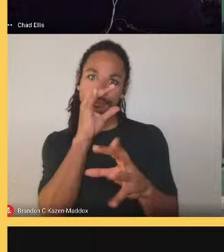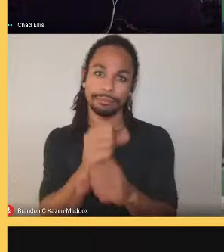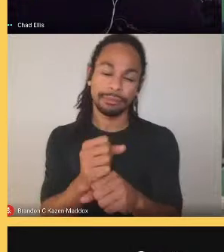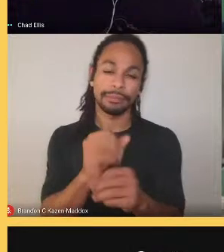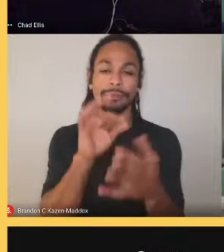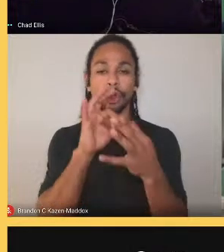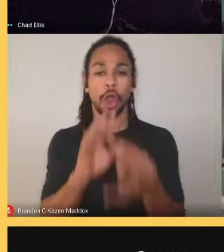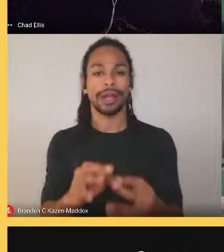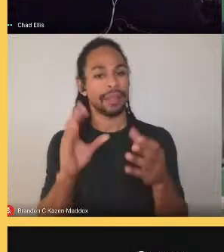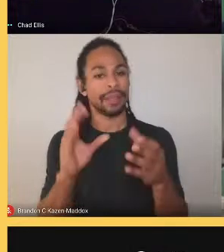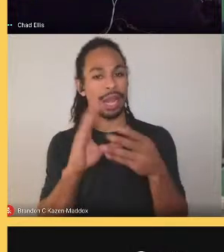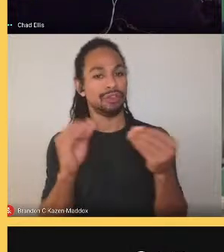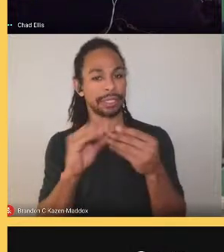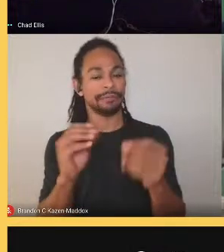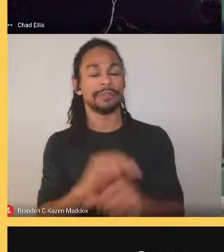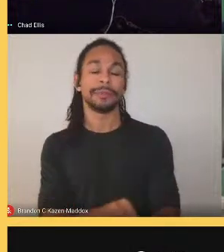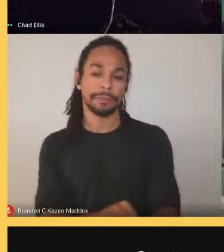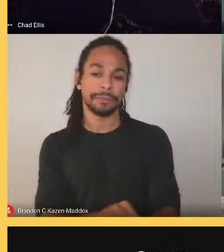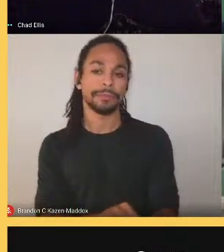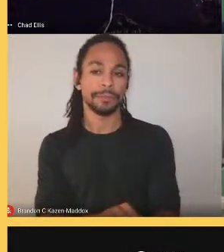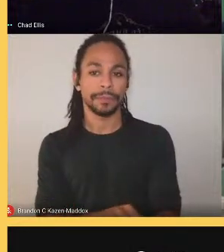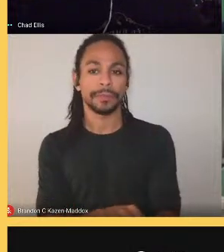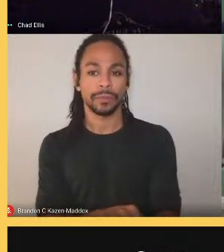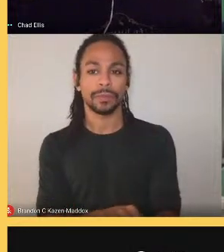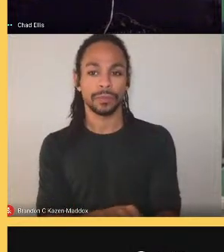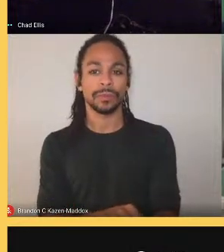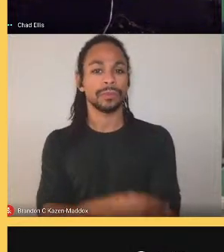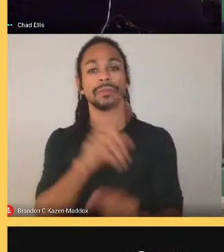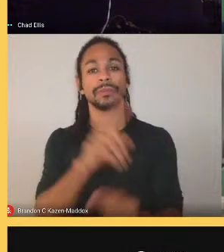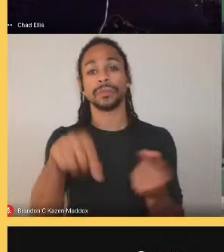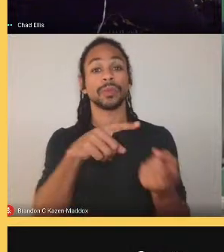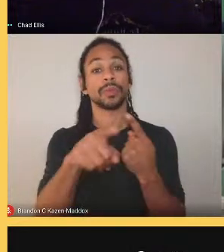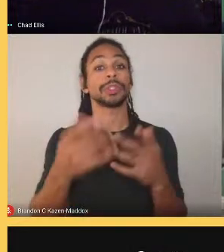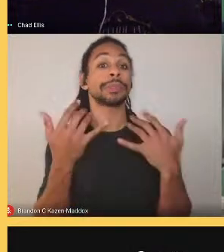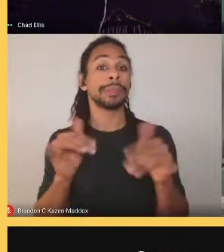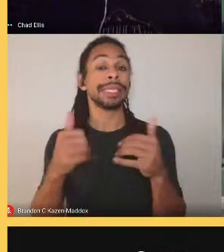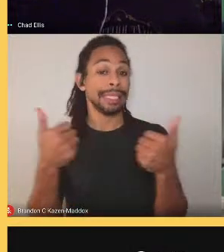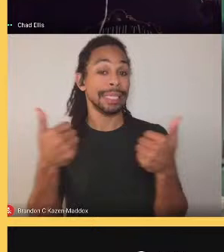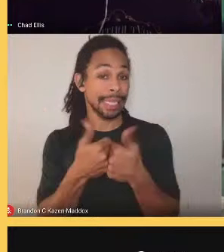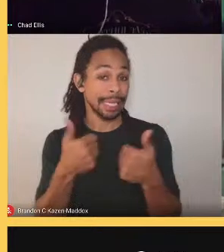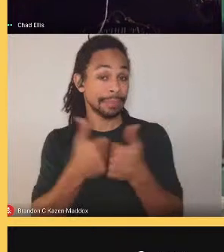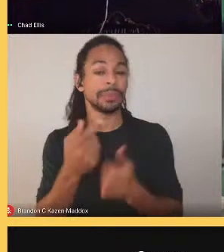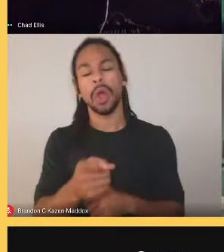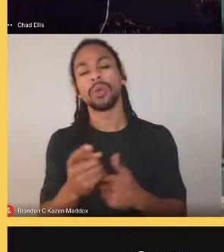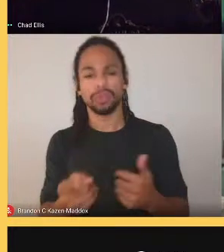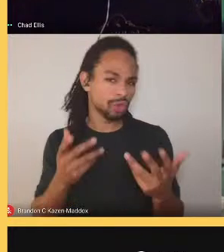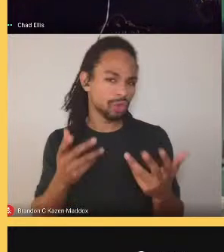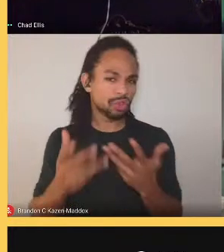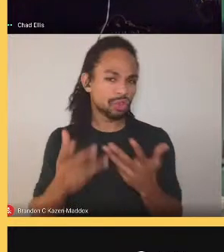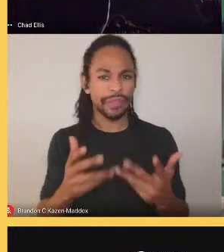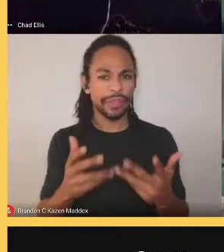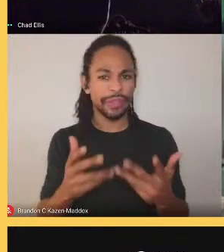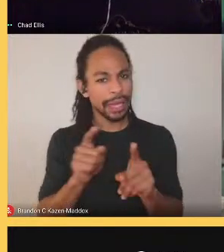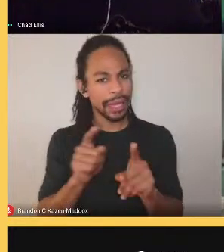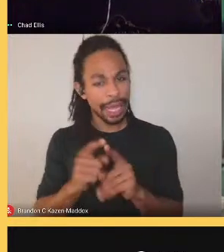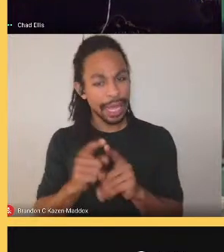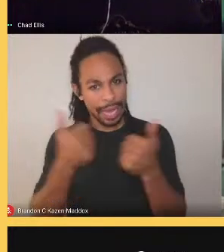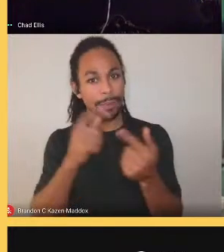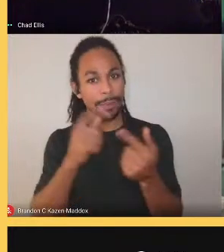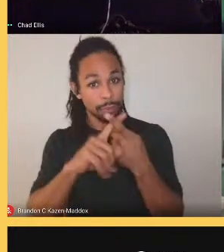again, like when you're playing a game and you're treating this as a game to play, your natural instinct is to win and